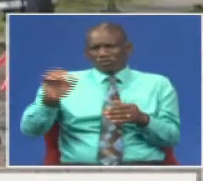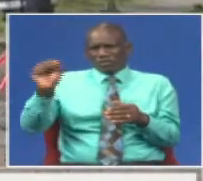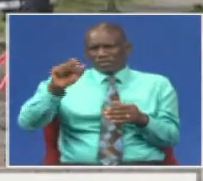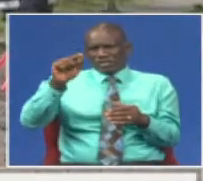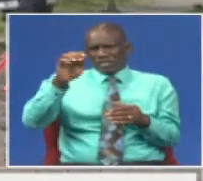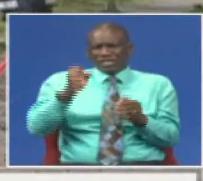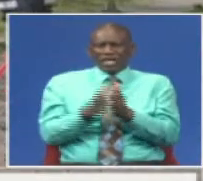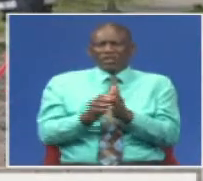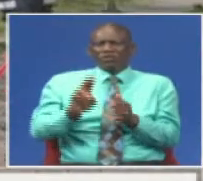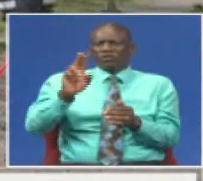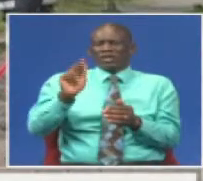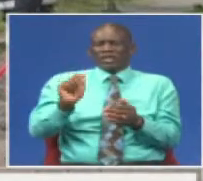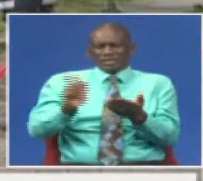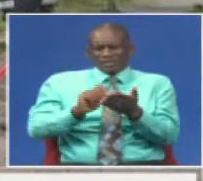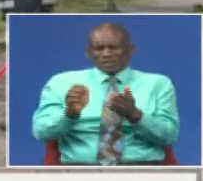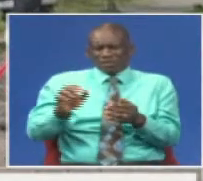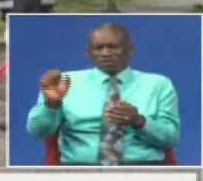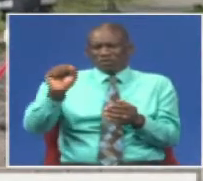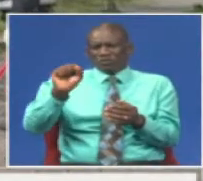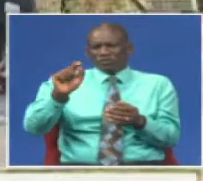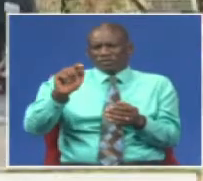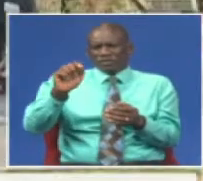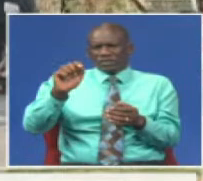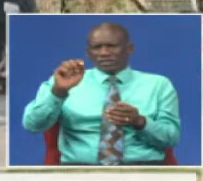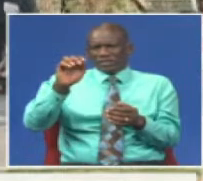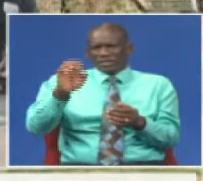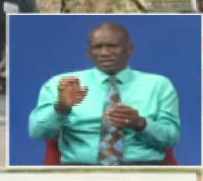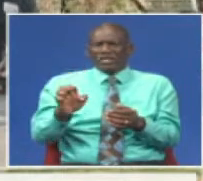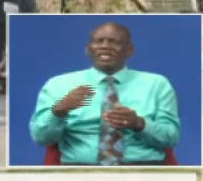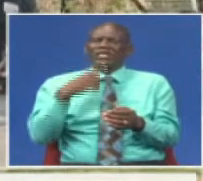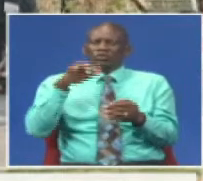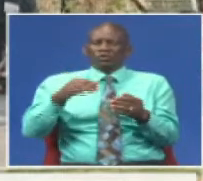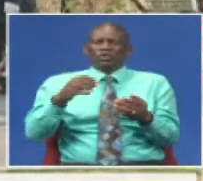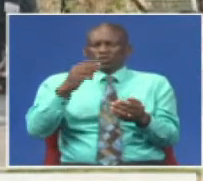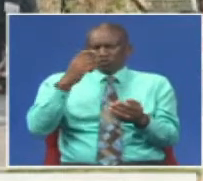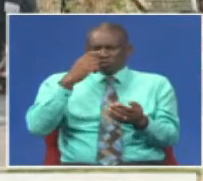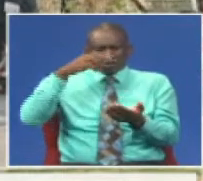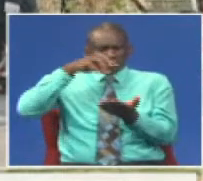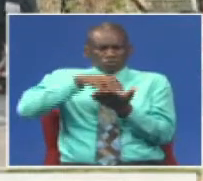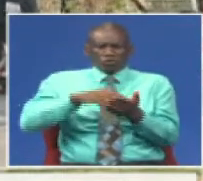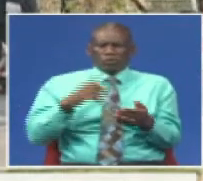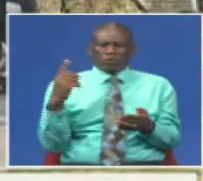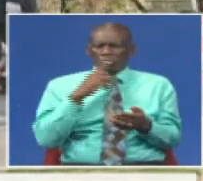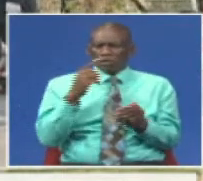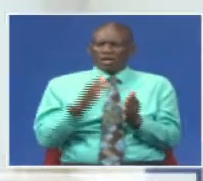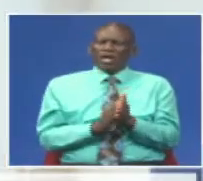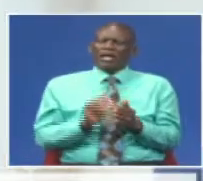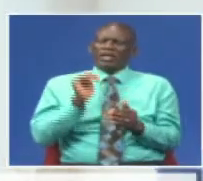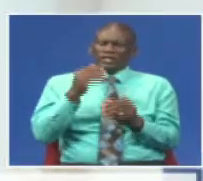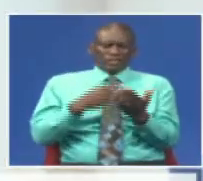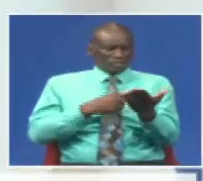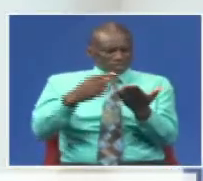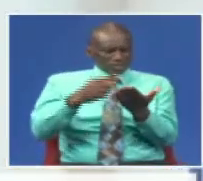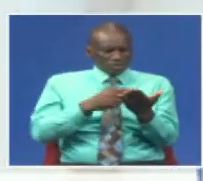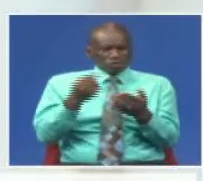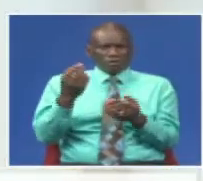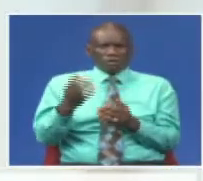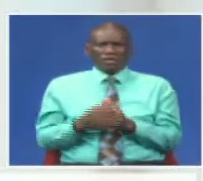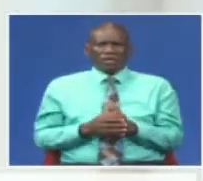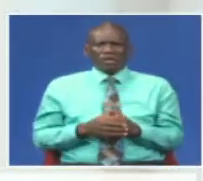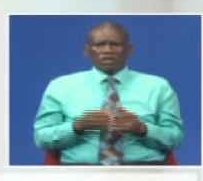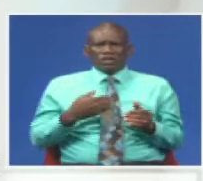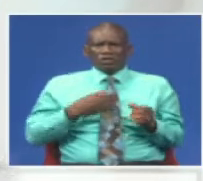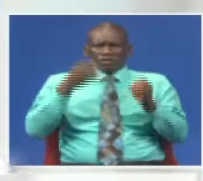counterpart said the situation in Sudan was worrying, calling for a return of negotiations. There is a shared